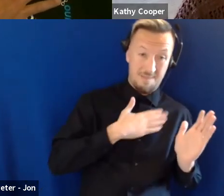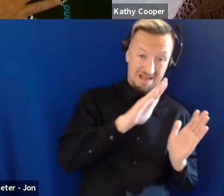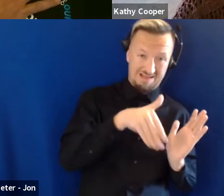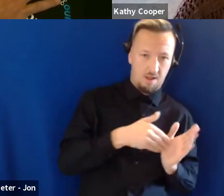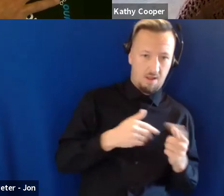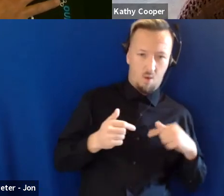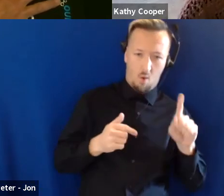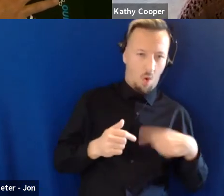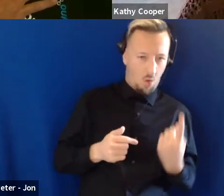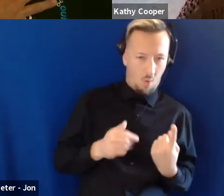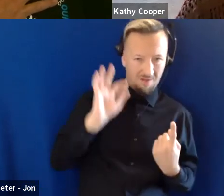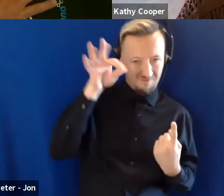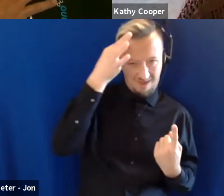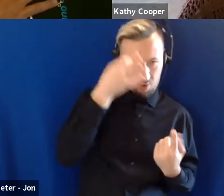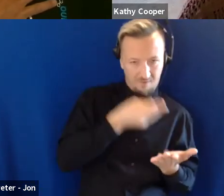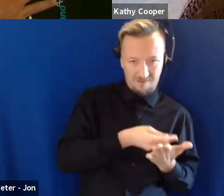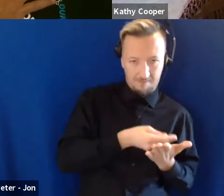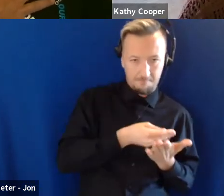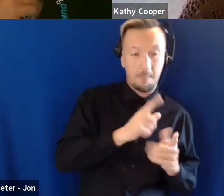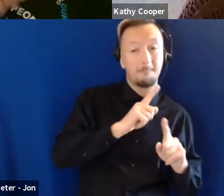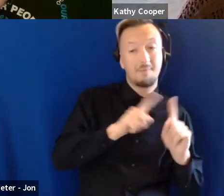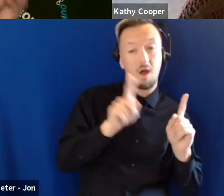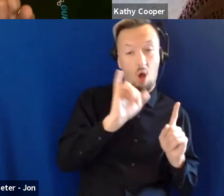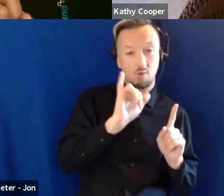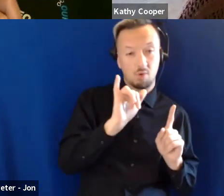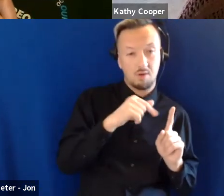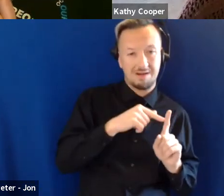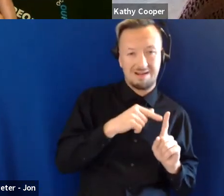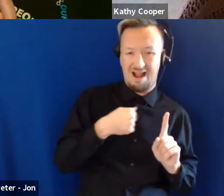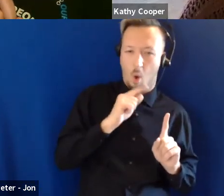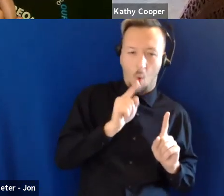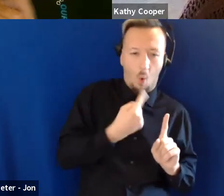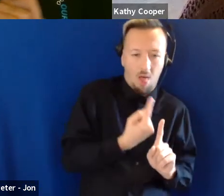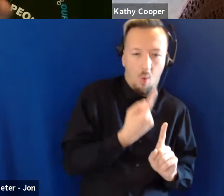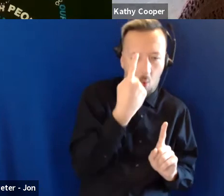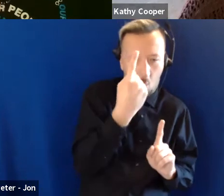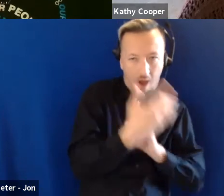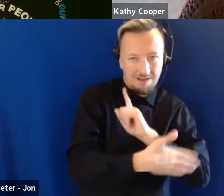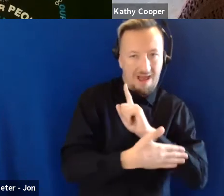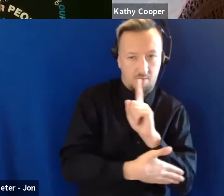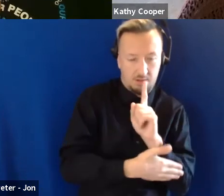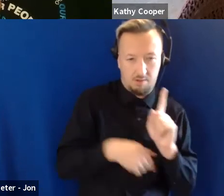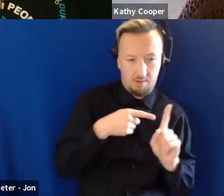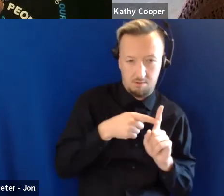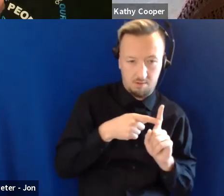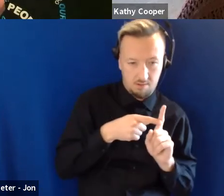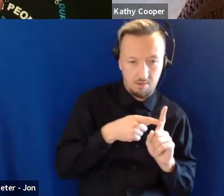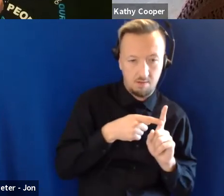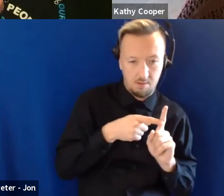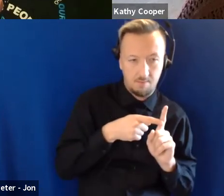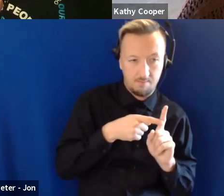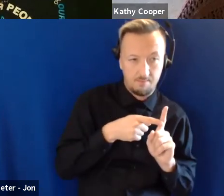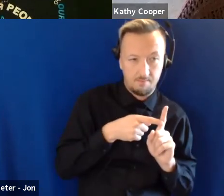center, but I am also the only center in the state that has one county. and one county only.